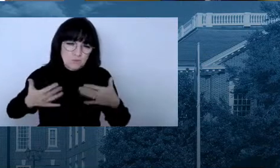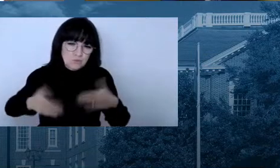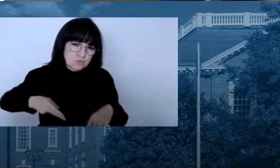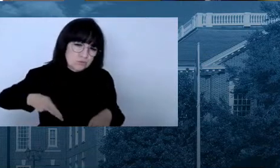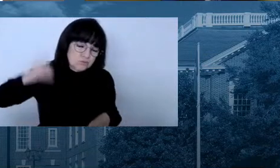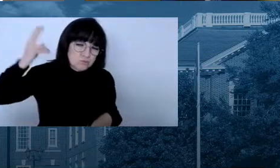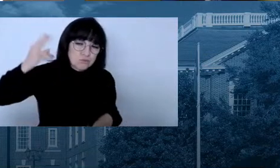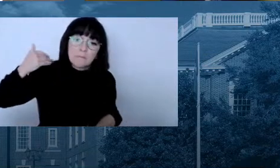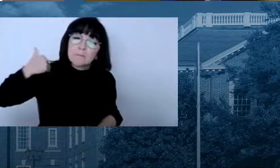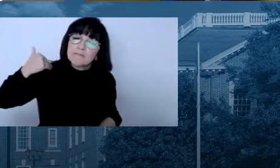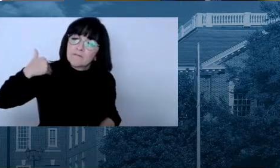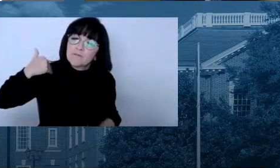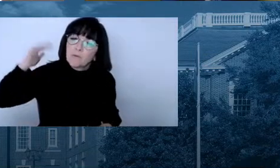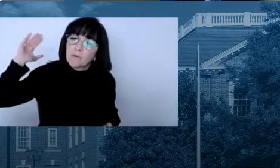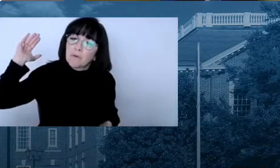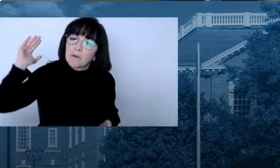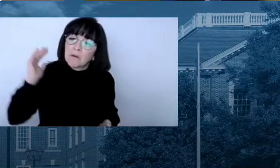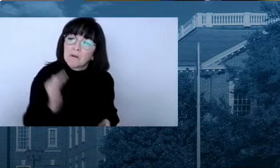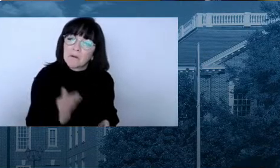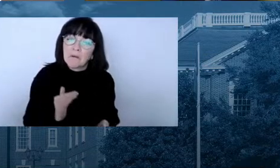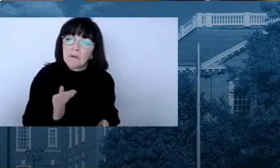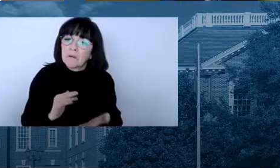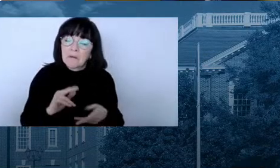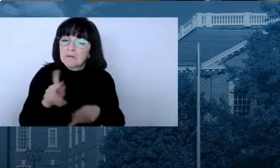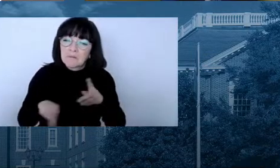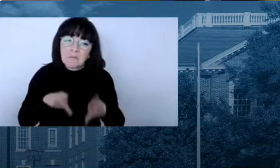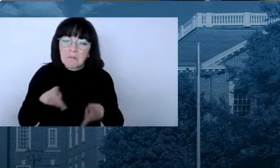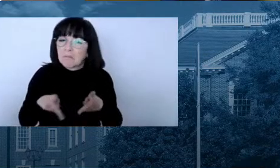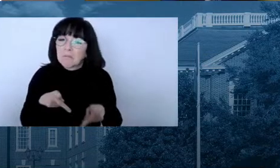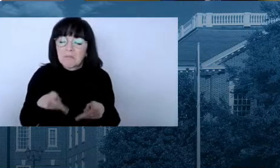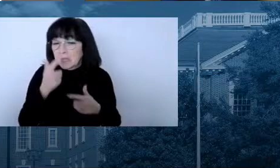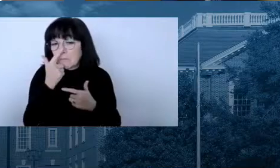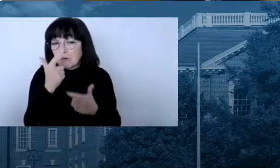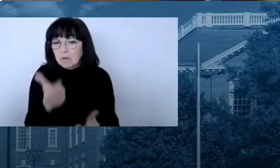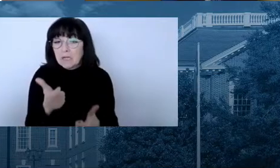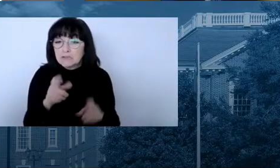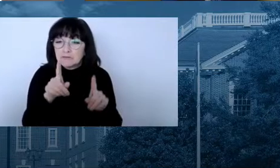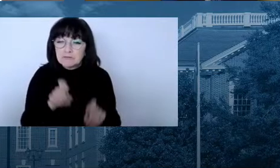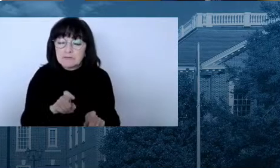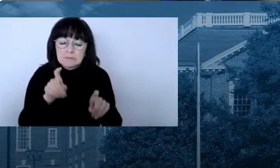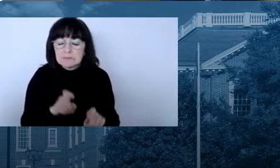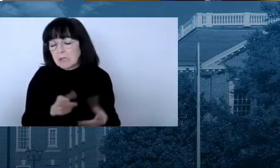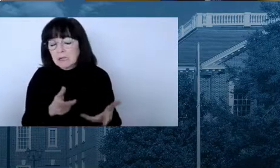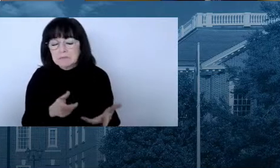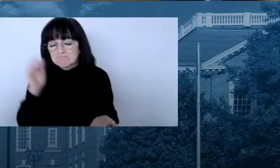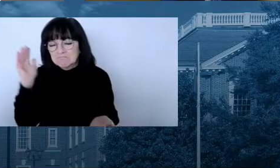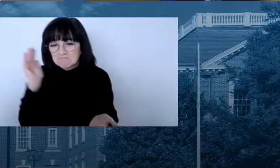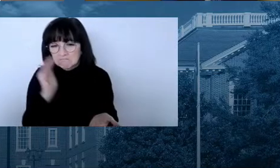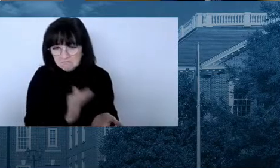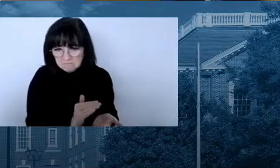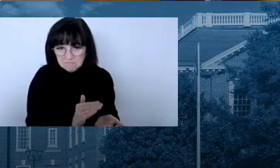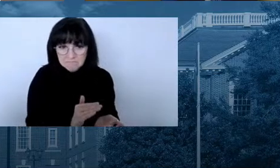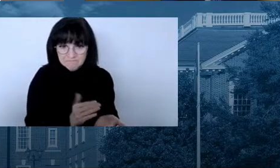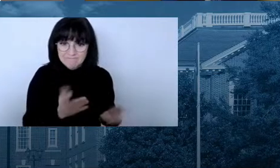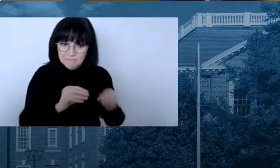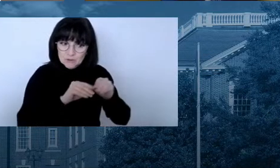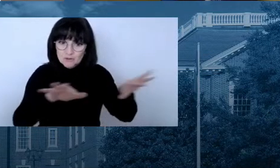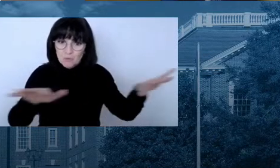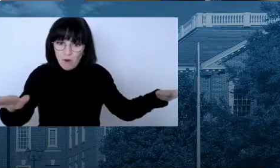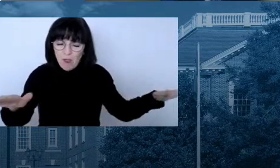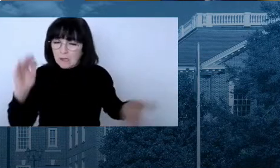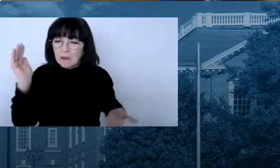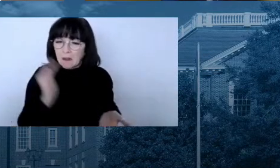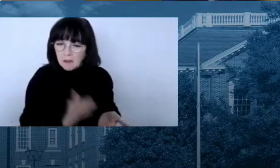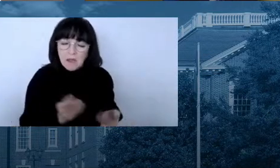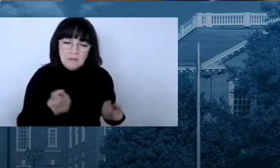pretty significantly as the spread of COVID declined as well. As the holidays, as the numbers